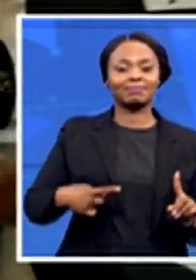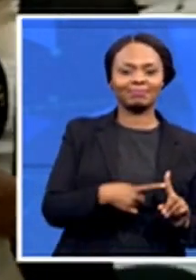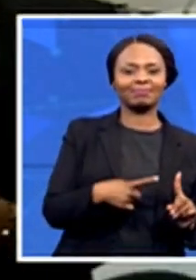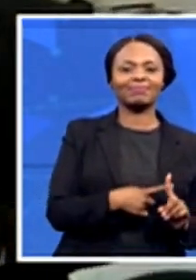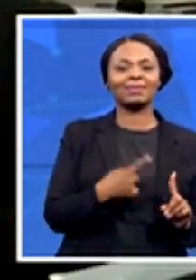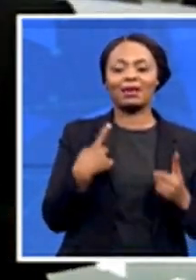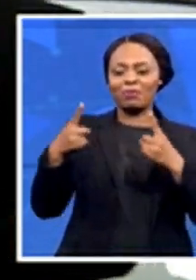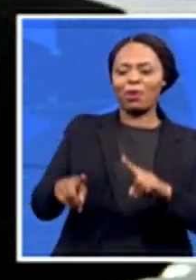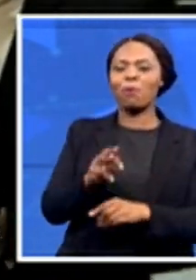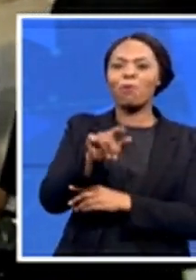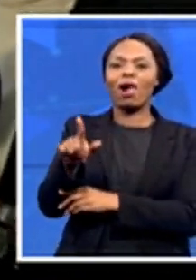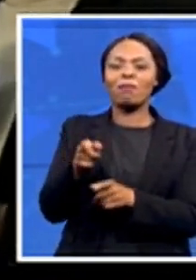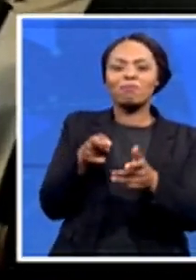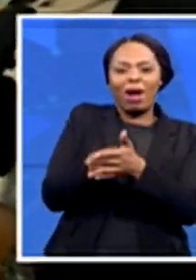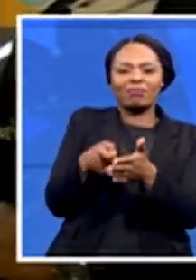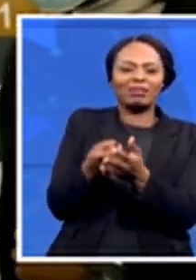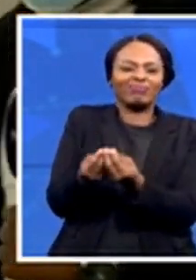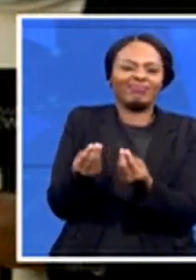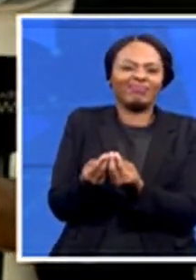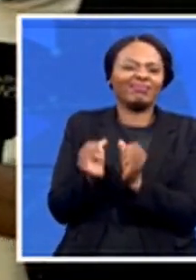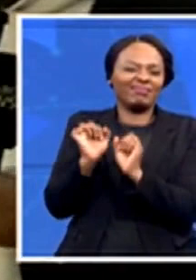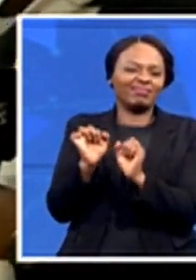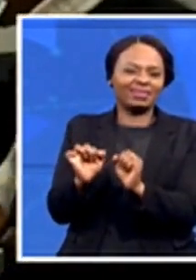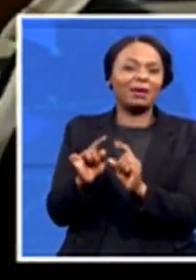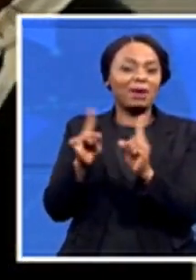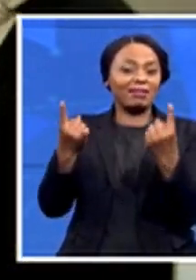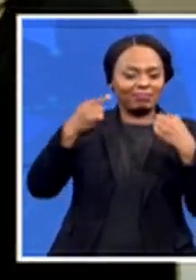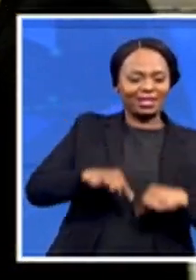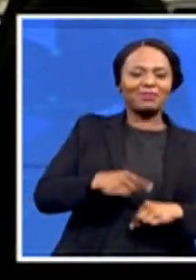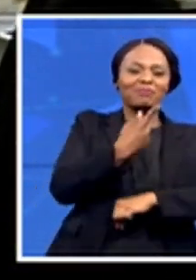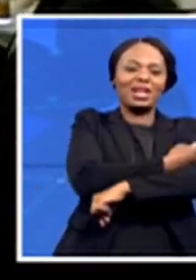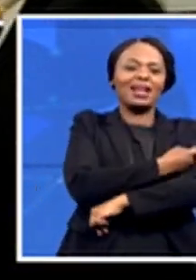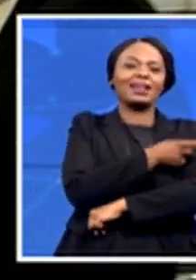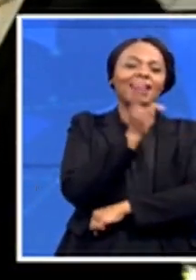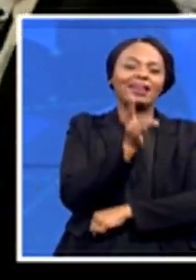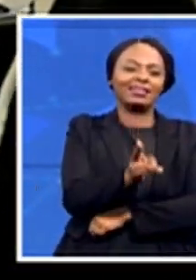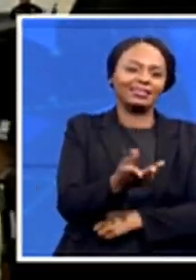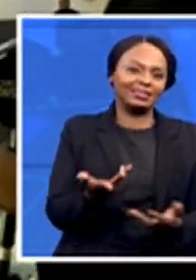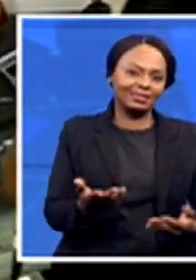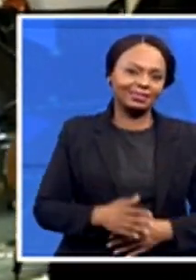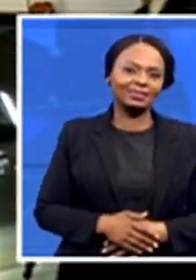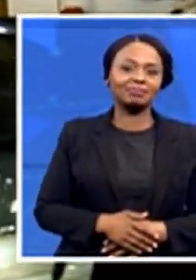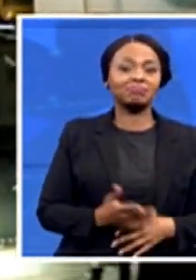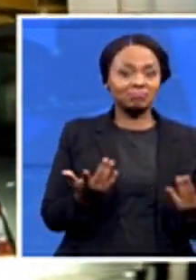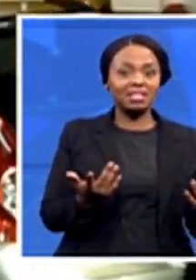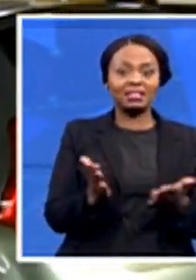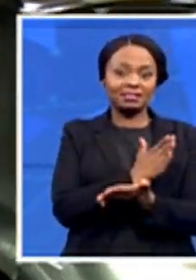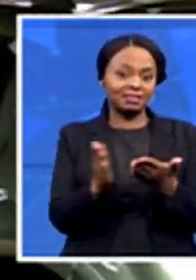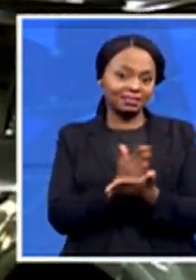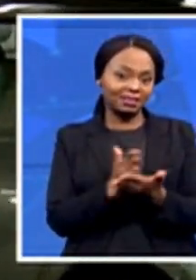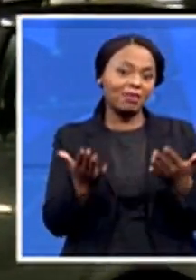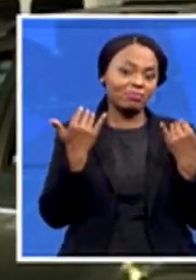here for vaccination. Well, the cars are still making their way here. Some of them are really coming here. We're seeing